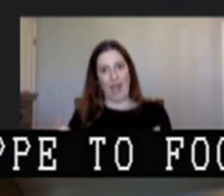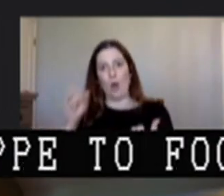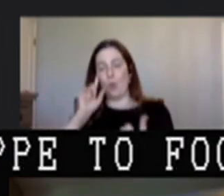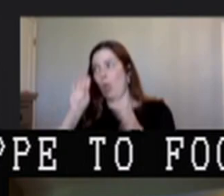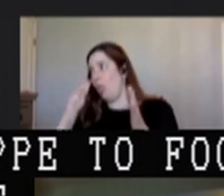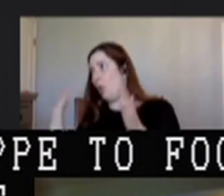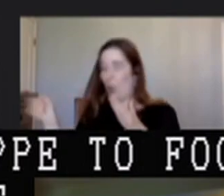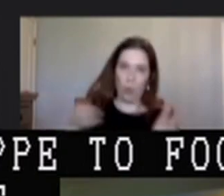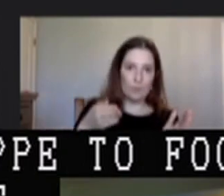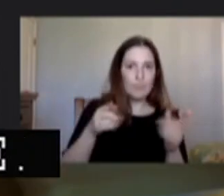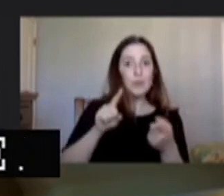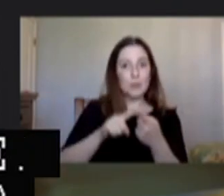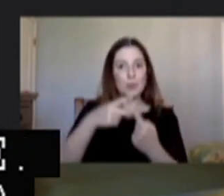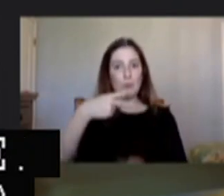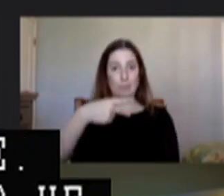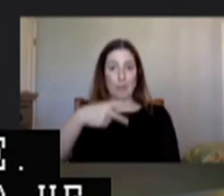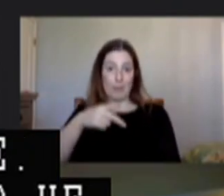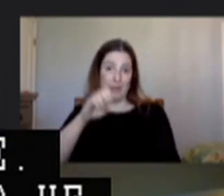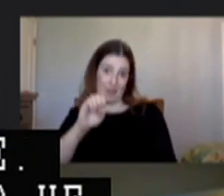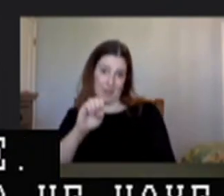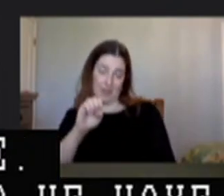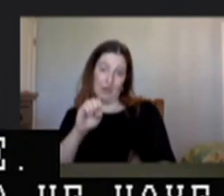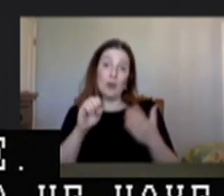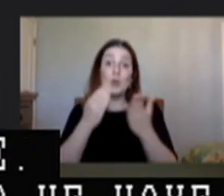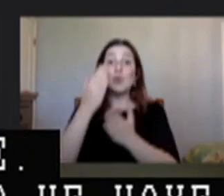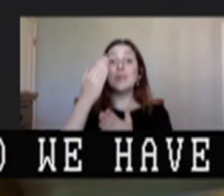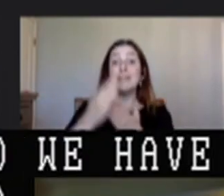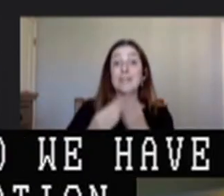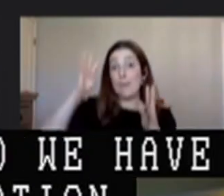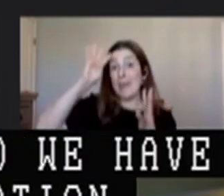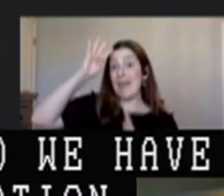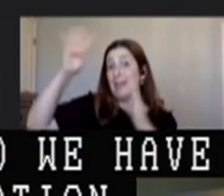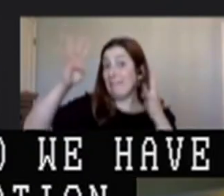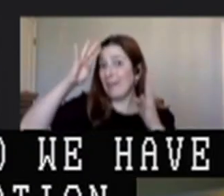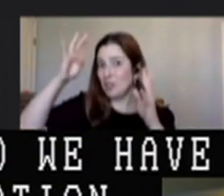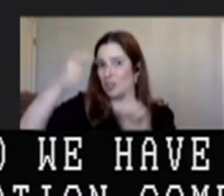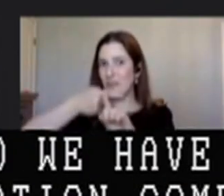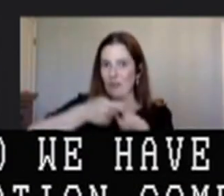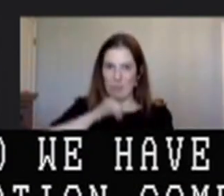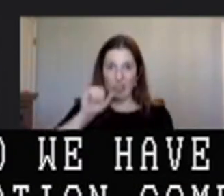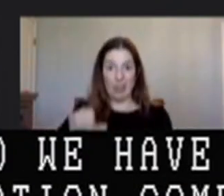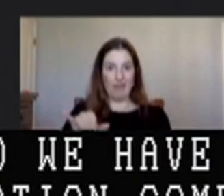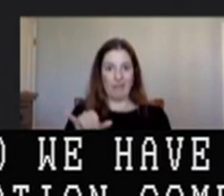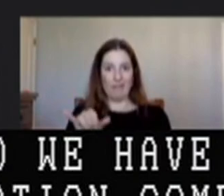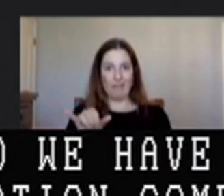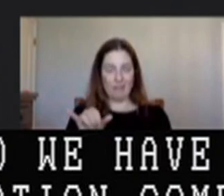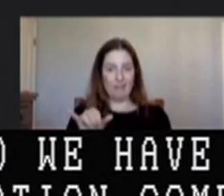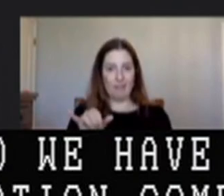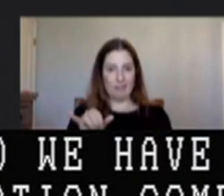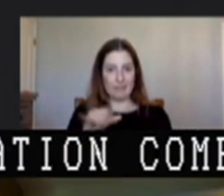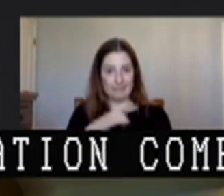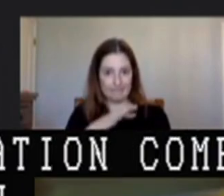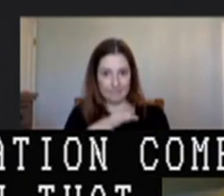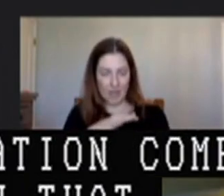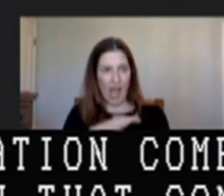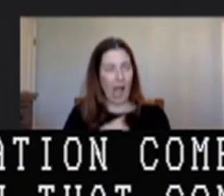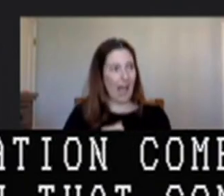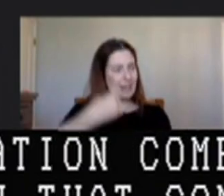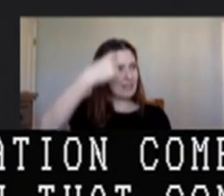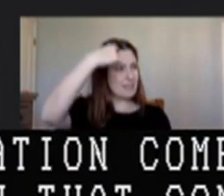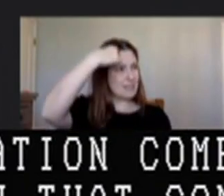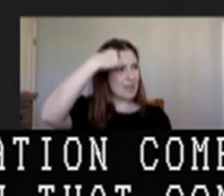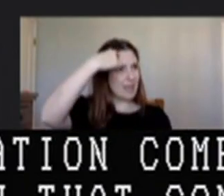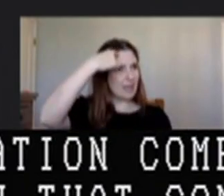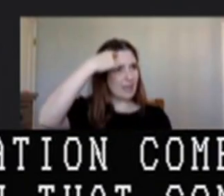we have seen some innovation come from that. I know that I believe it's the Learning Center